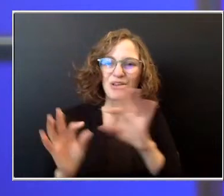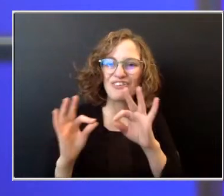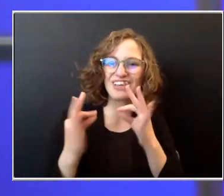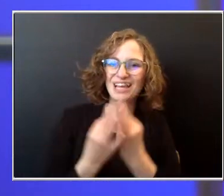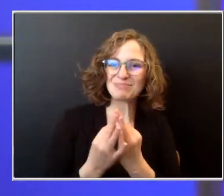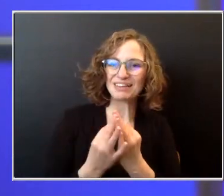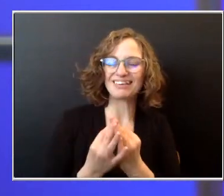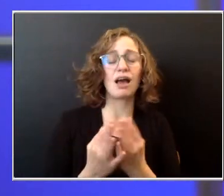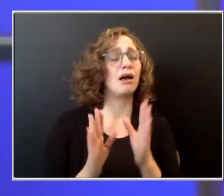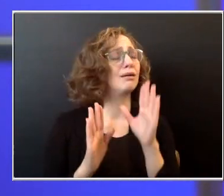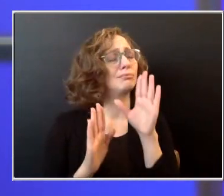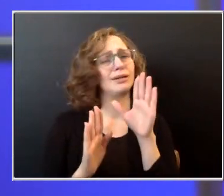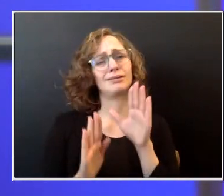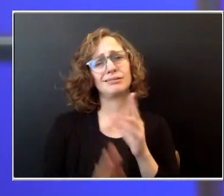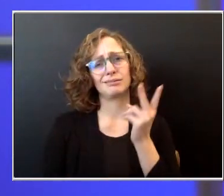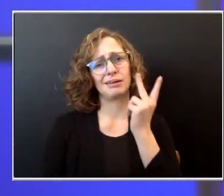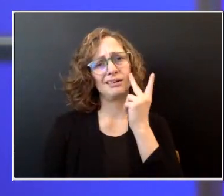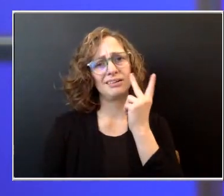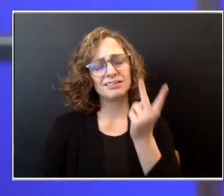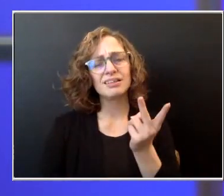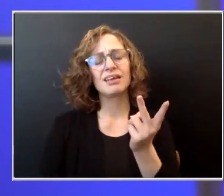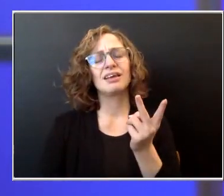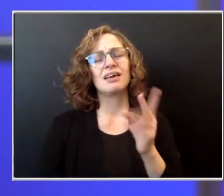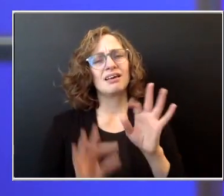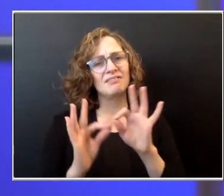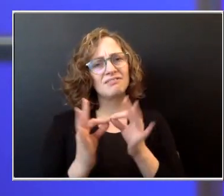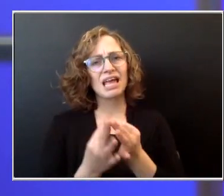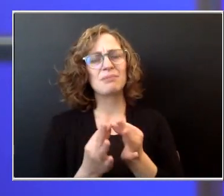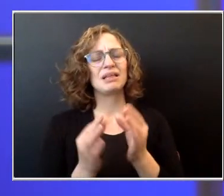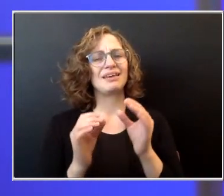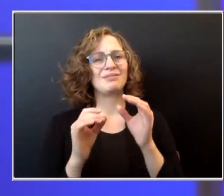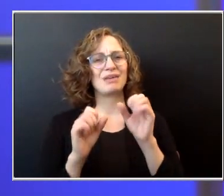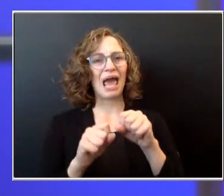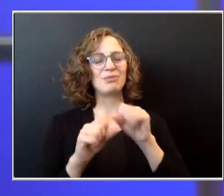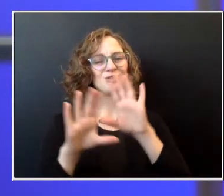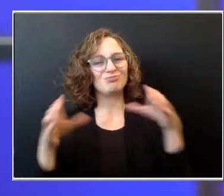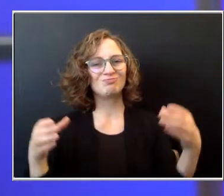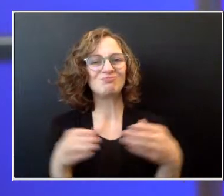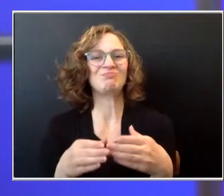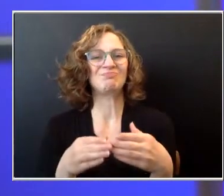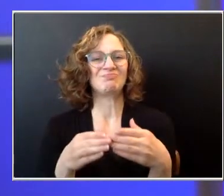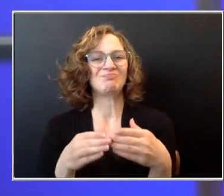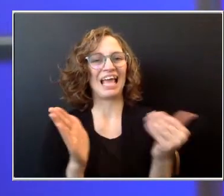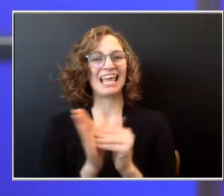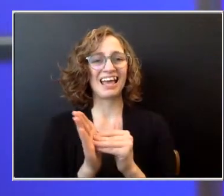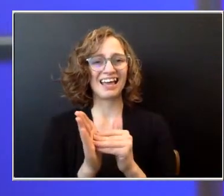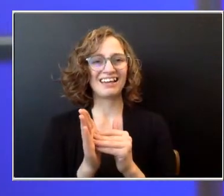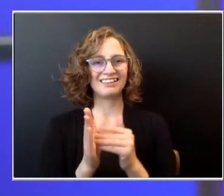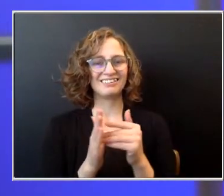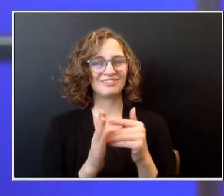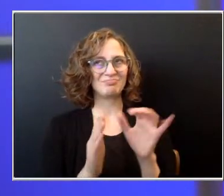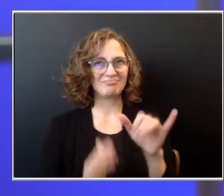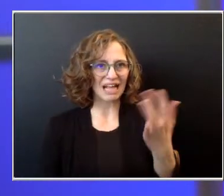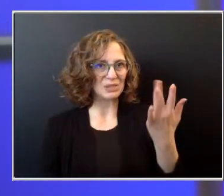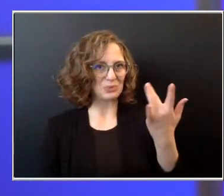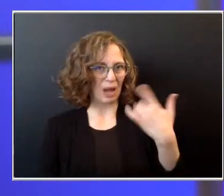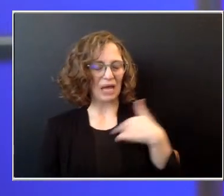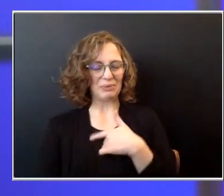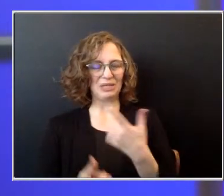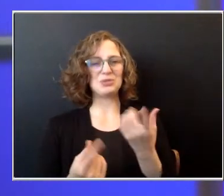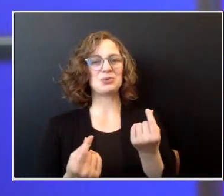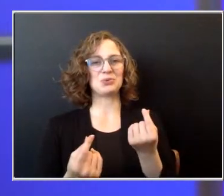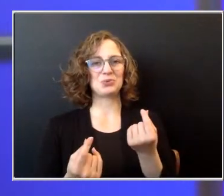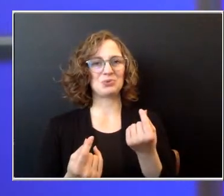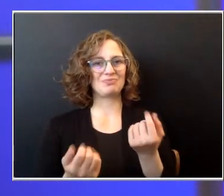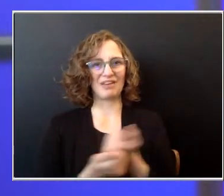know, the family be able to get together again. It's kind of why we do all this. And it's nice